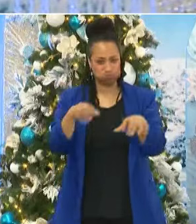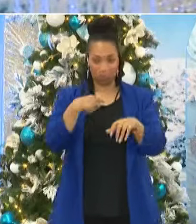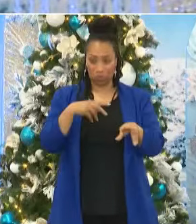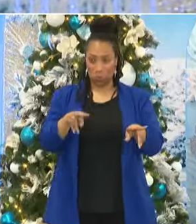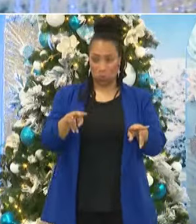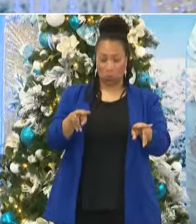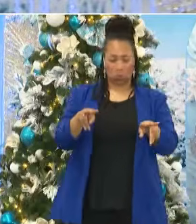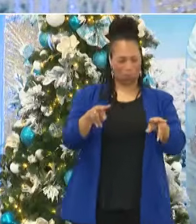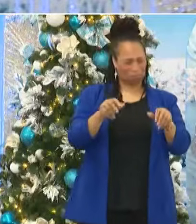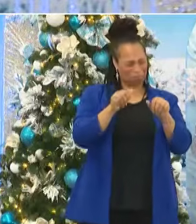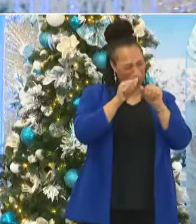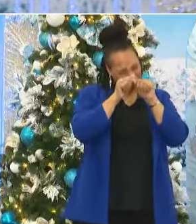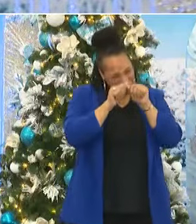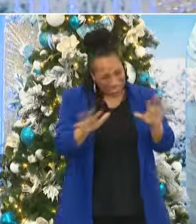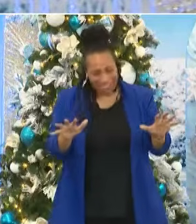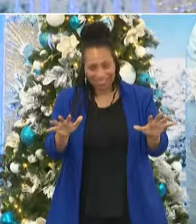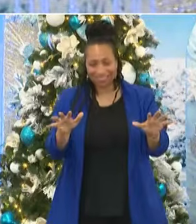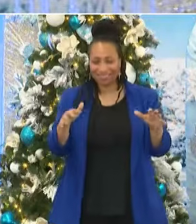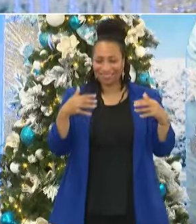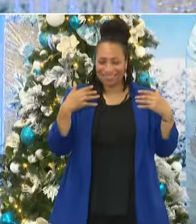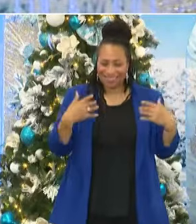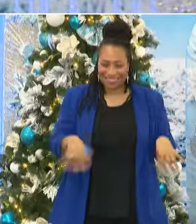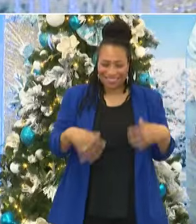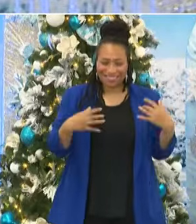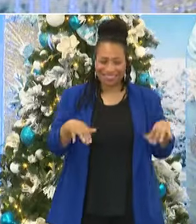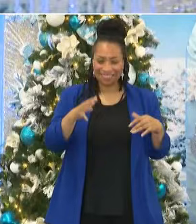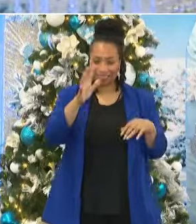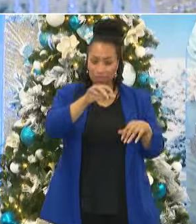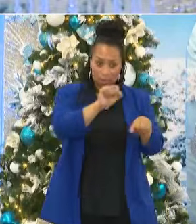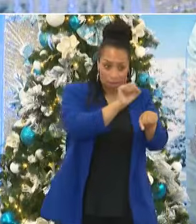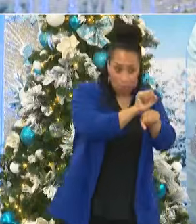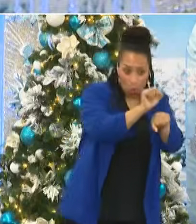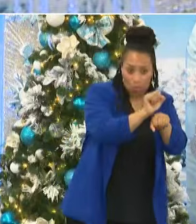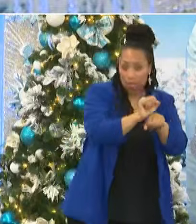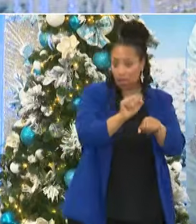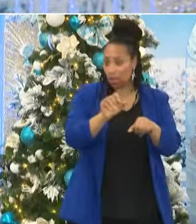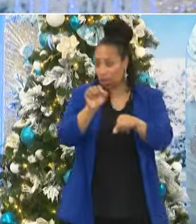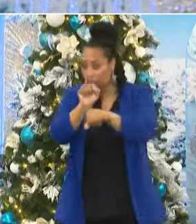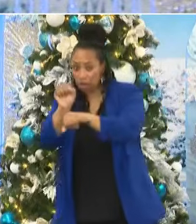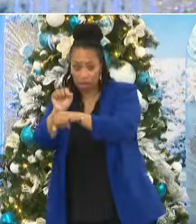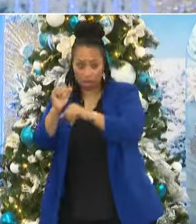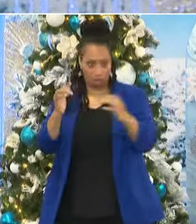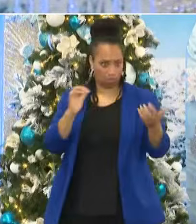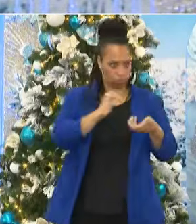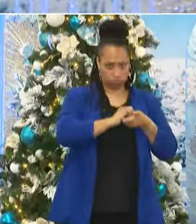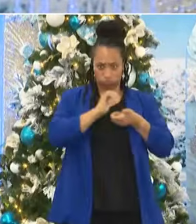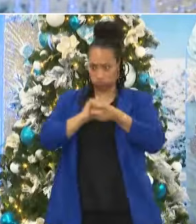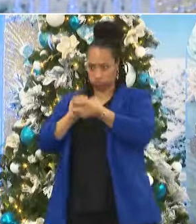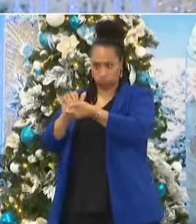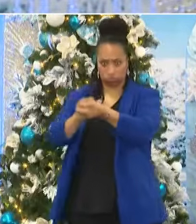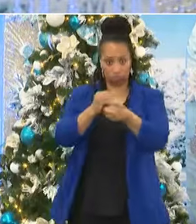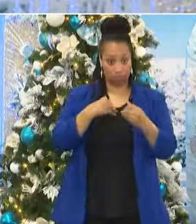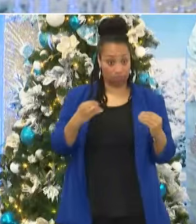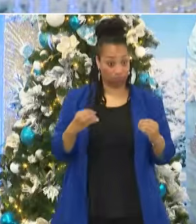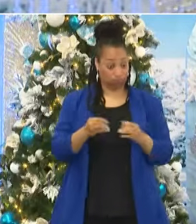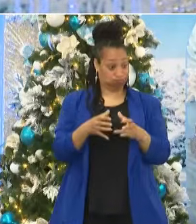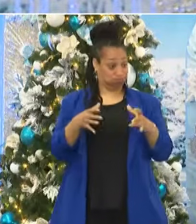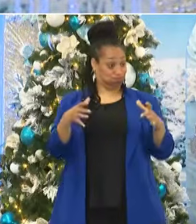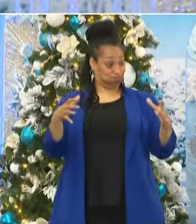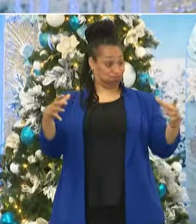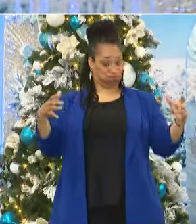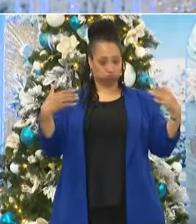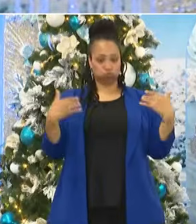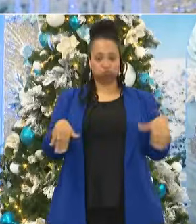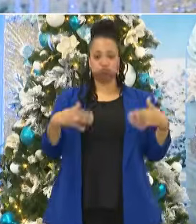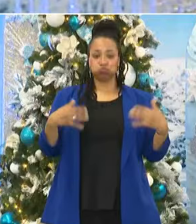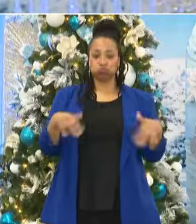public officials who work with us every single day. So all DC government, raise your hand